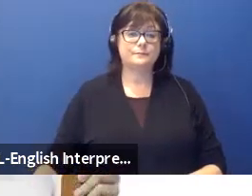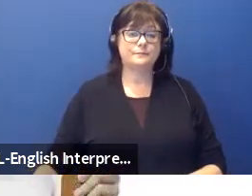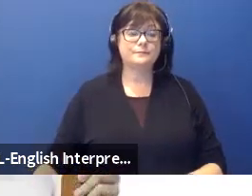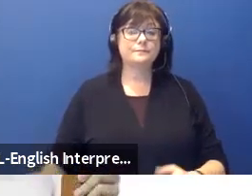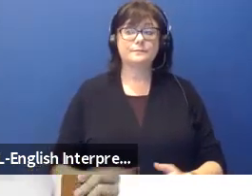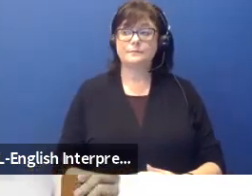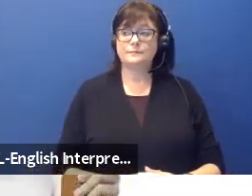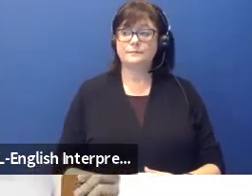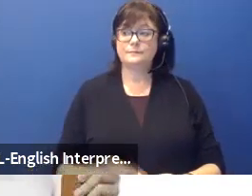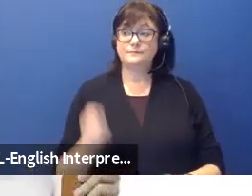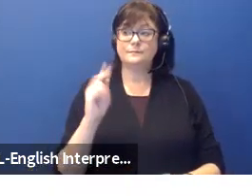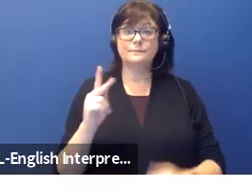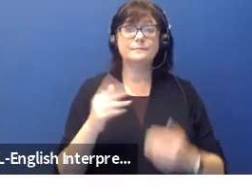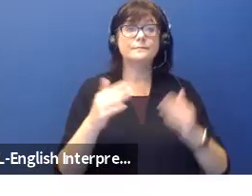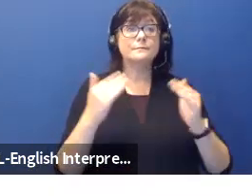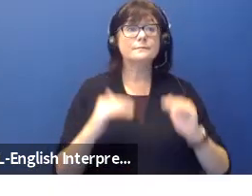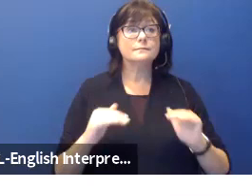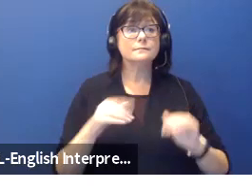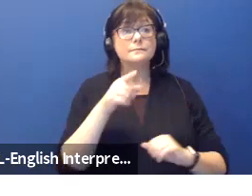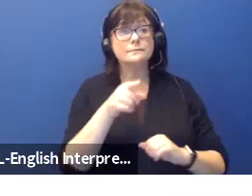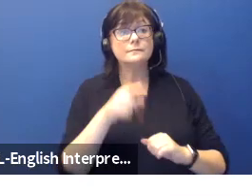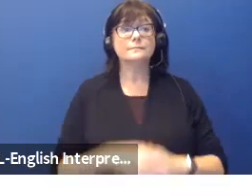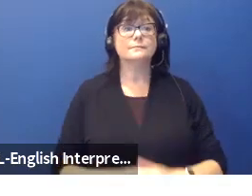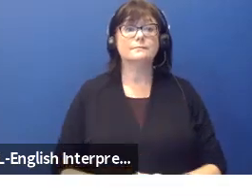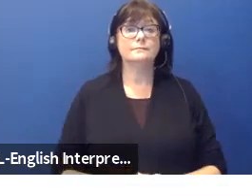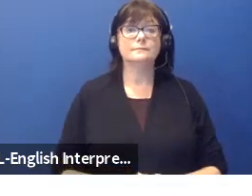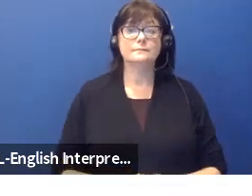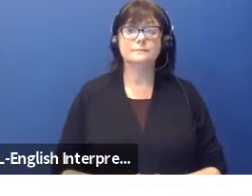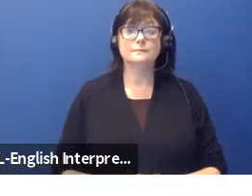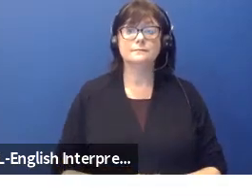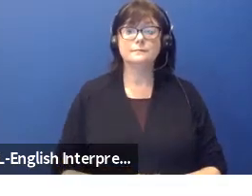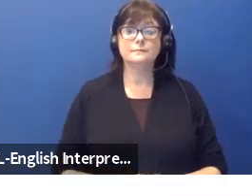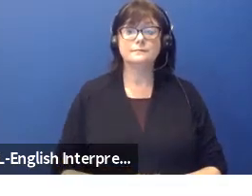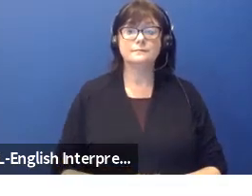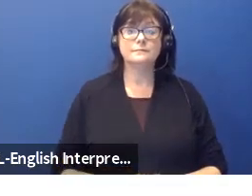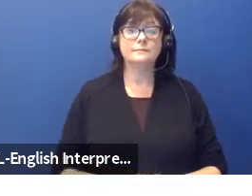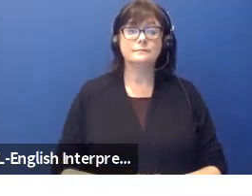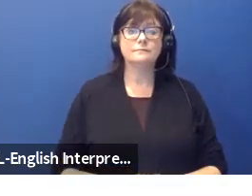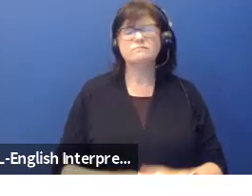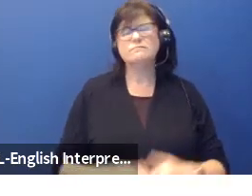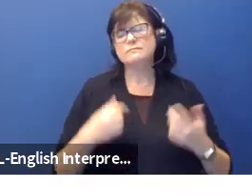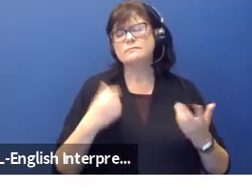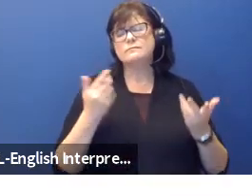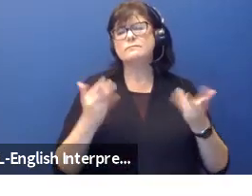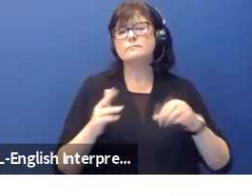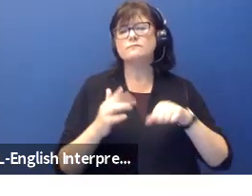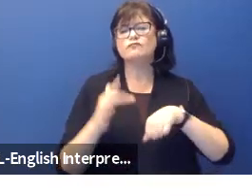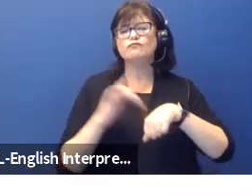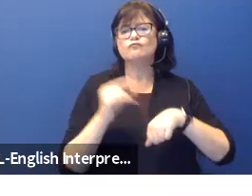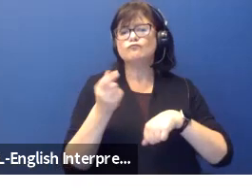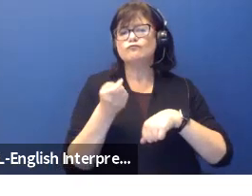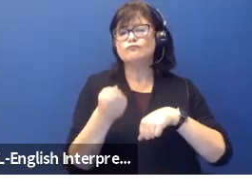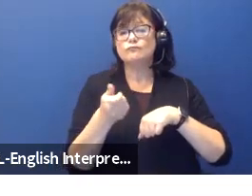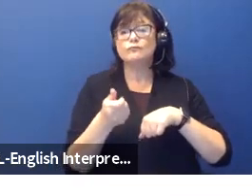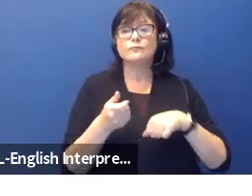Let's move along here, and I'll go to the quick little analysis piece, which we've kind of already talked about because we've been talking about how we use